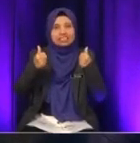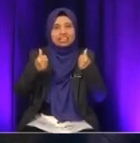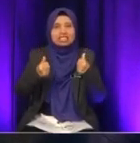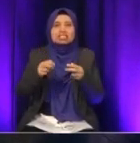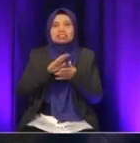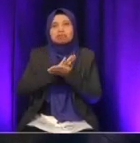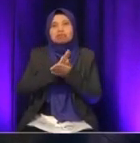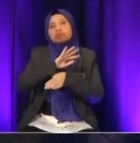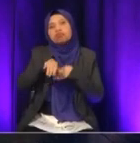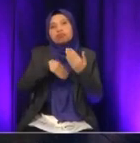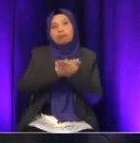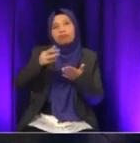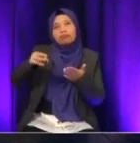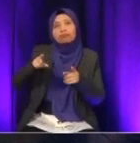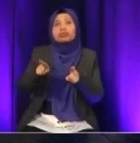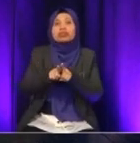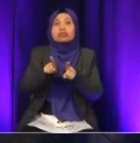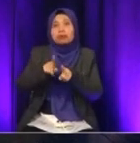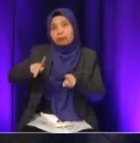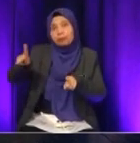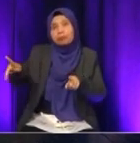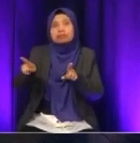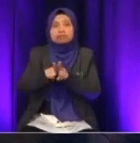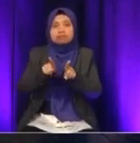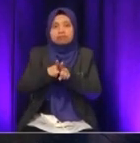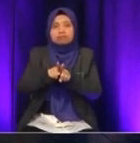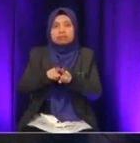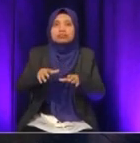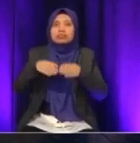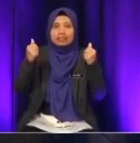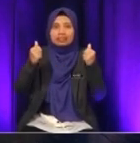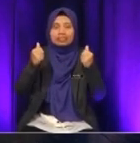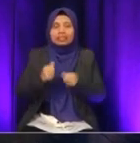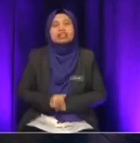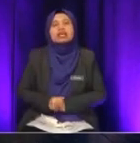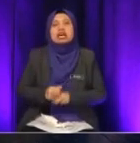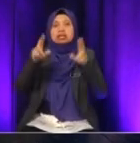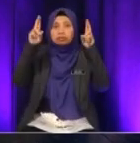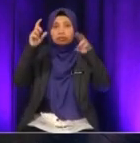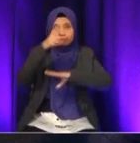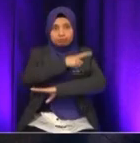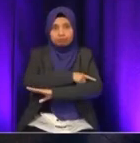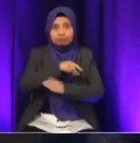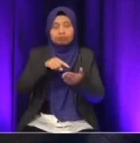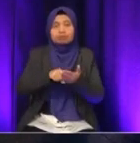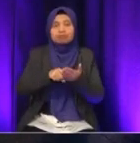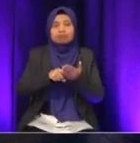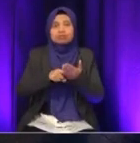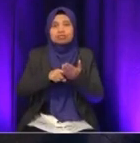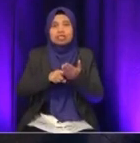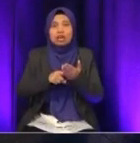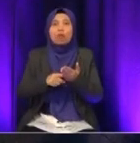are doing very well as well. Looking very beautiful, teacher. Thank you. You too. Thank you so much. All right, the topic that we will be discussing today, which